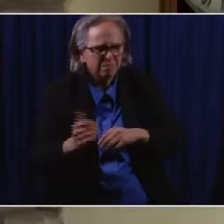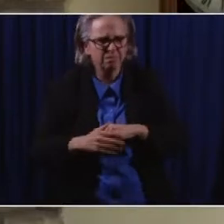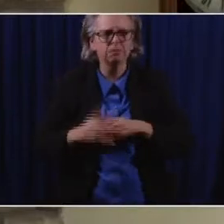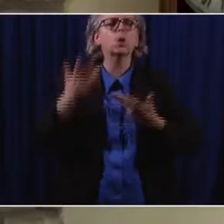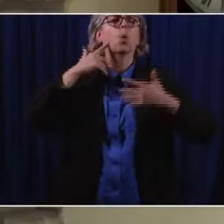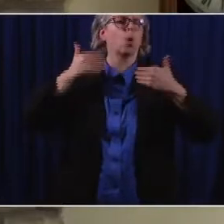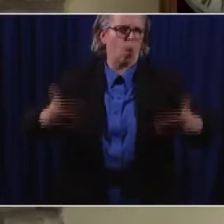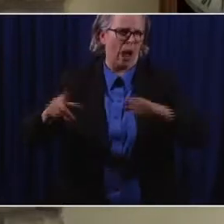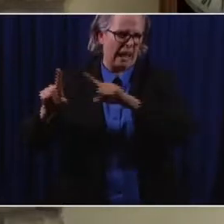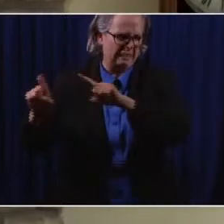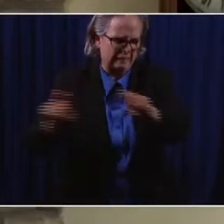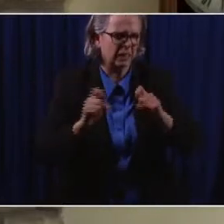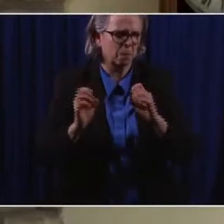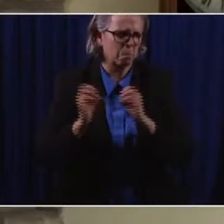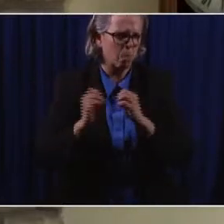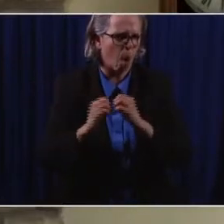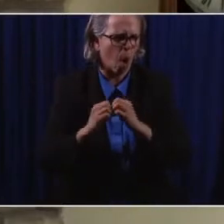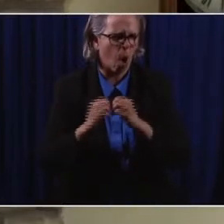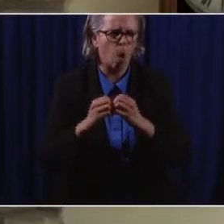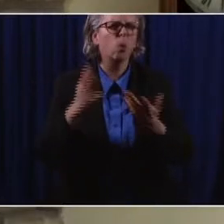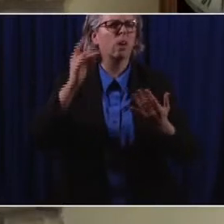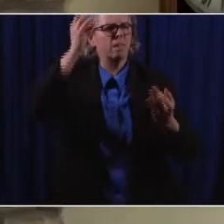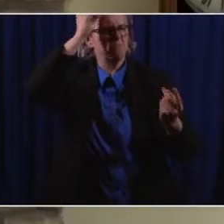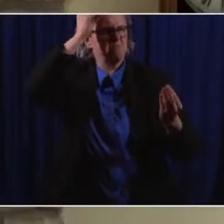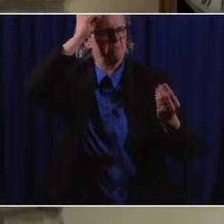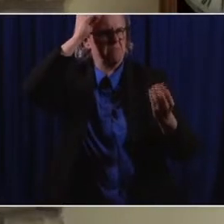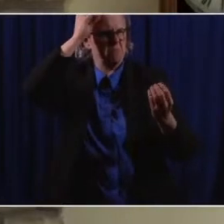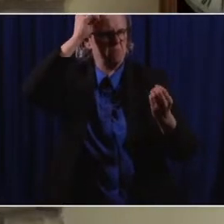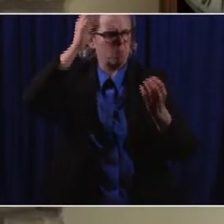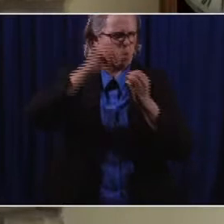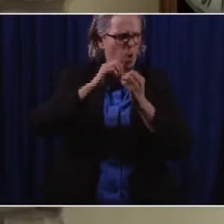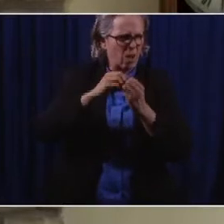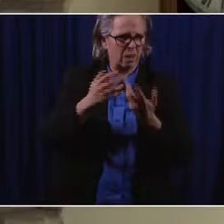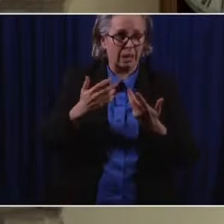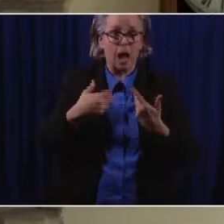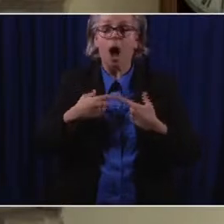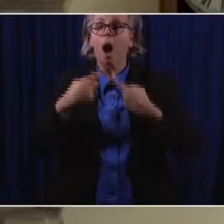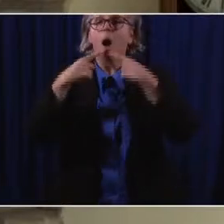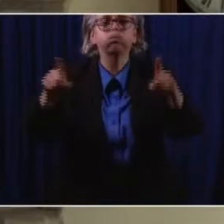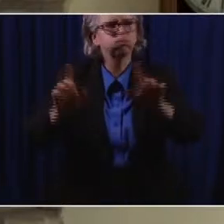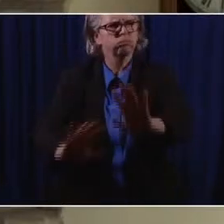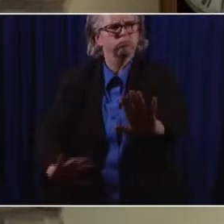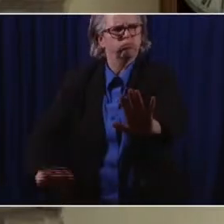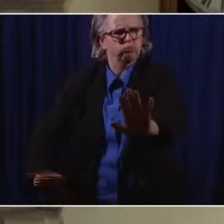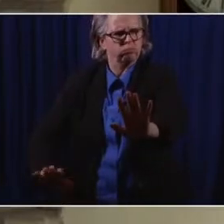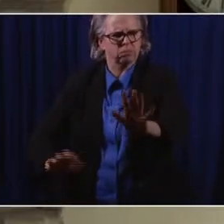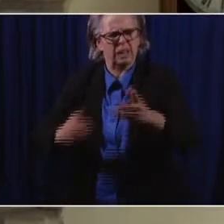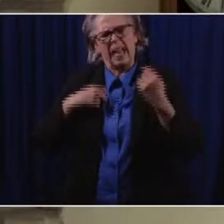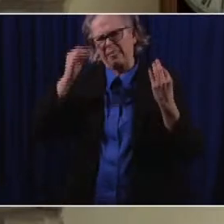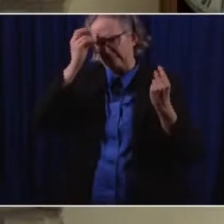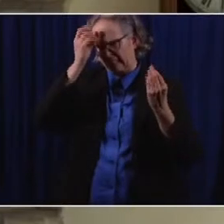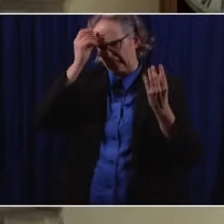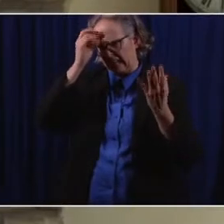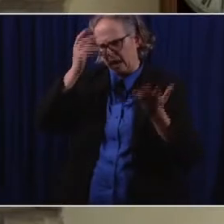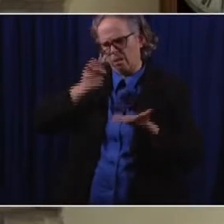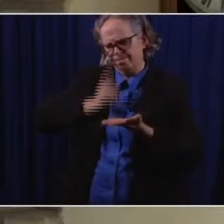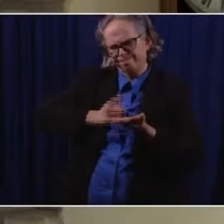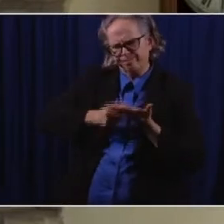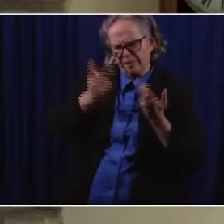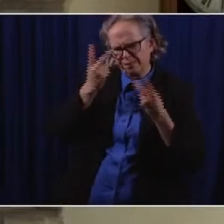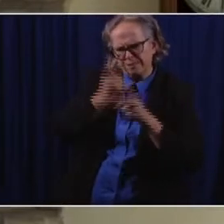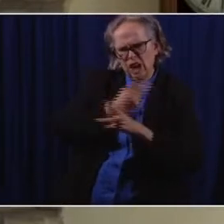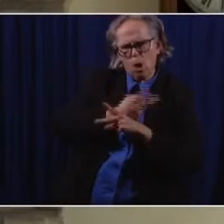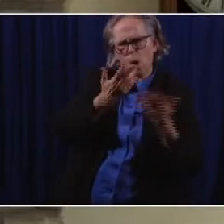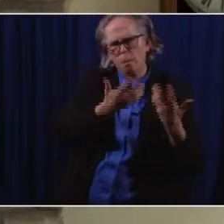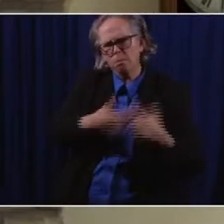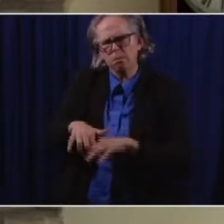in the future. This is not the announcement of when we're going to start it, but I want to let everyone